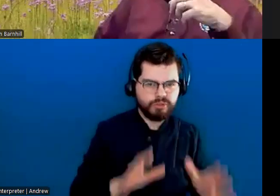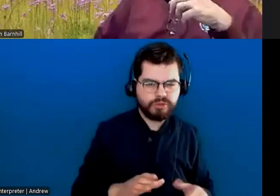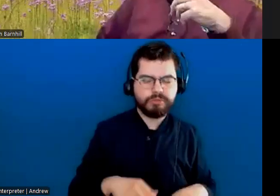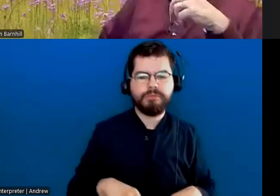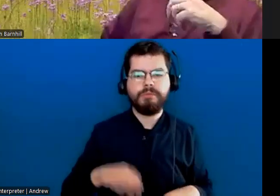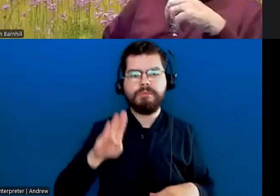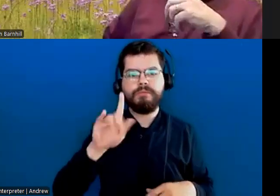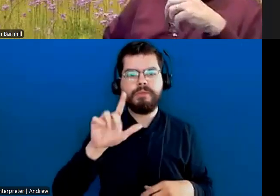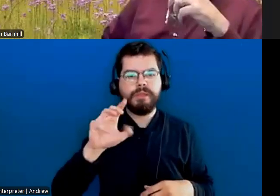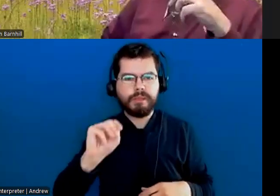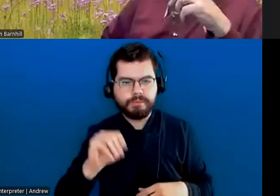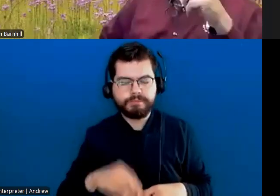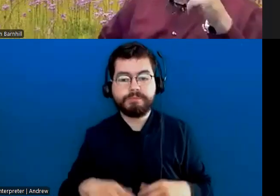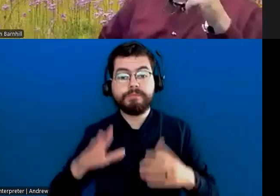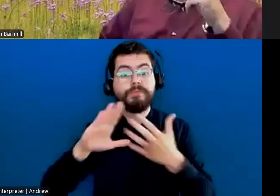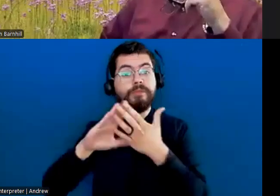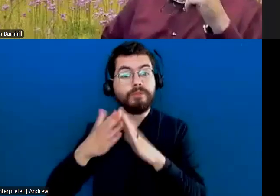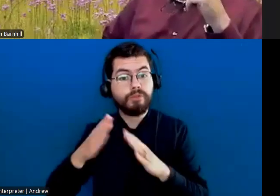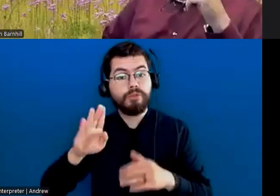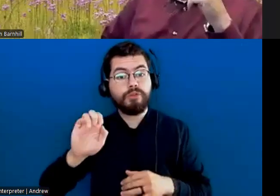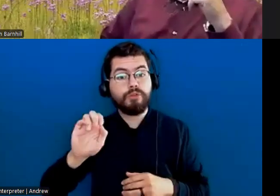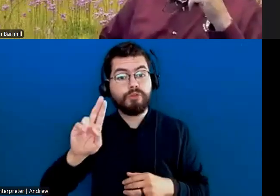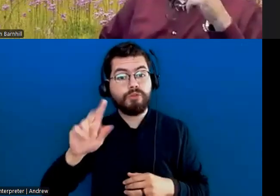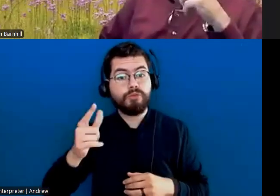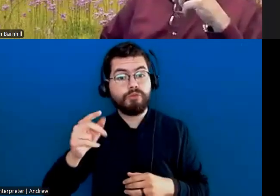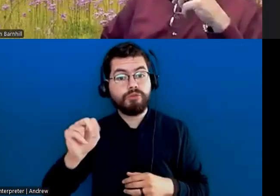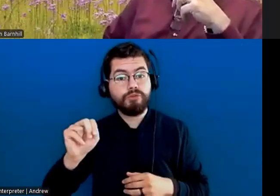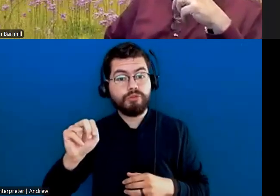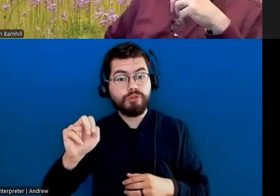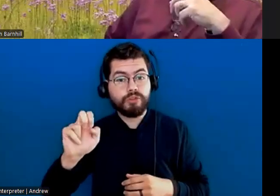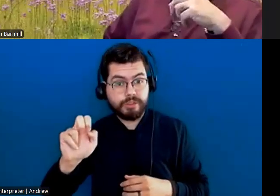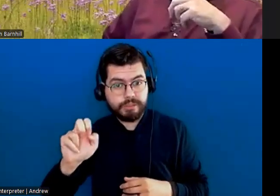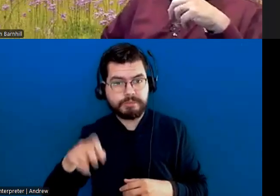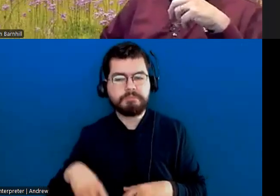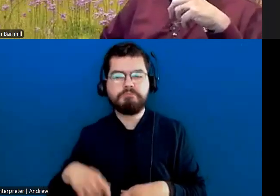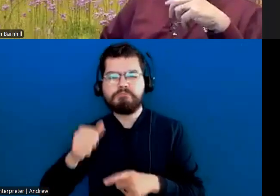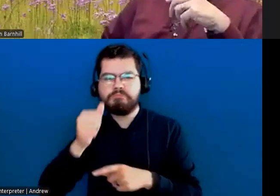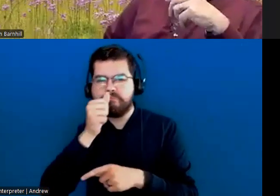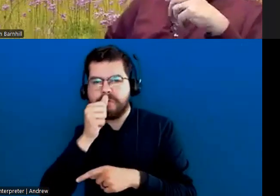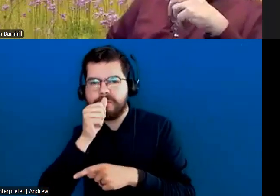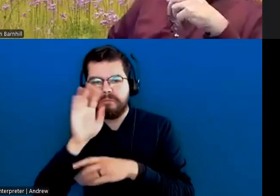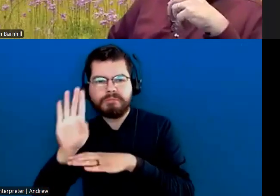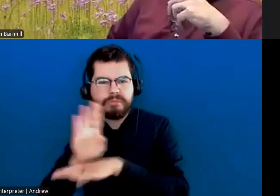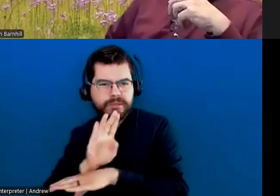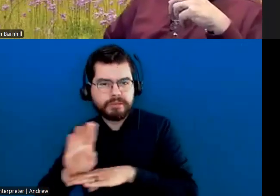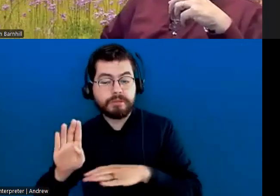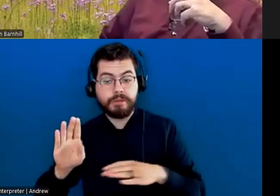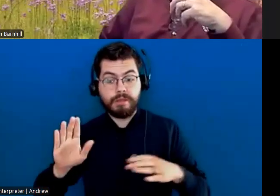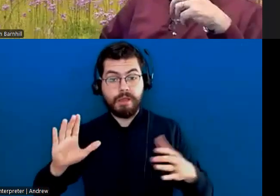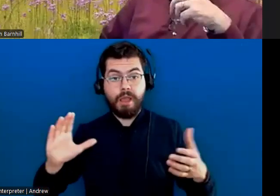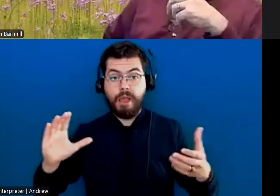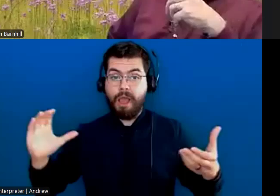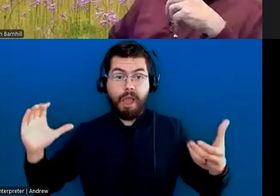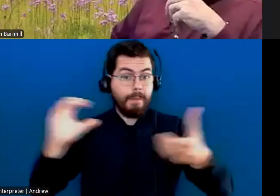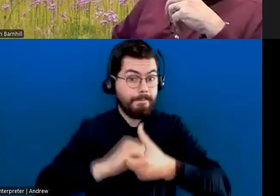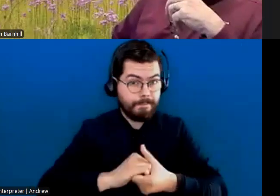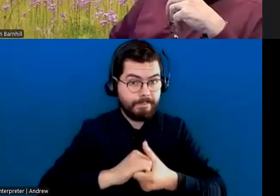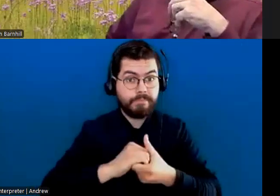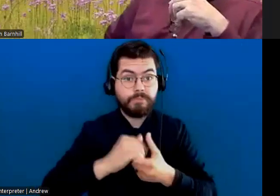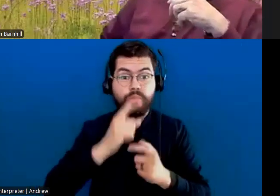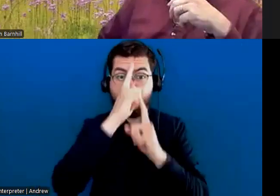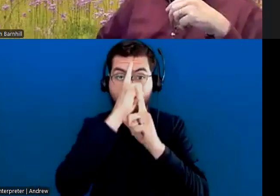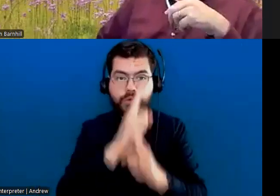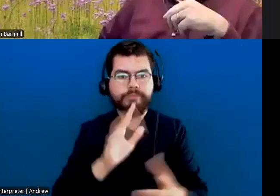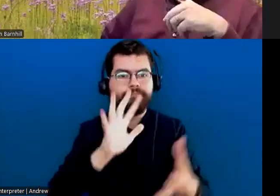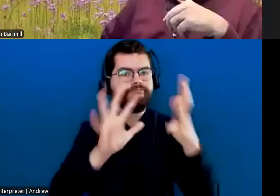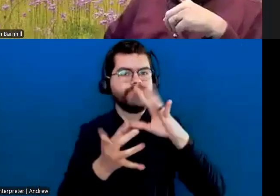private. And we all work together collectively each year for ecological burning. And that is